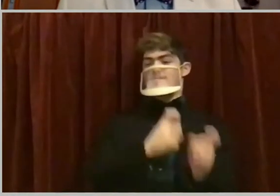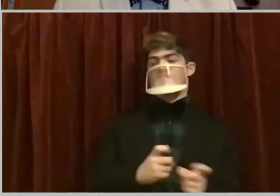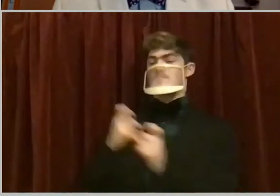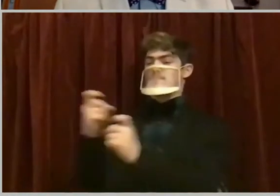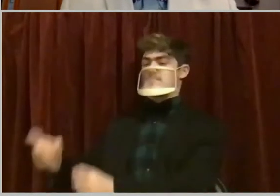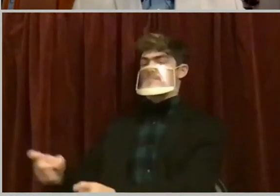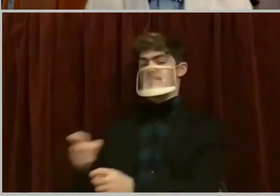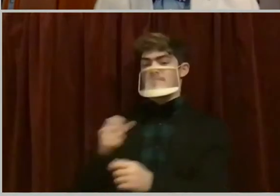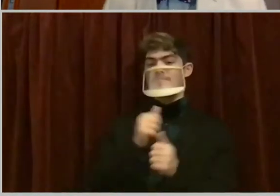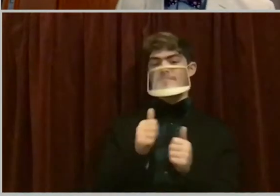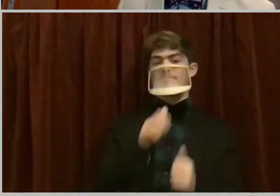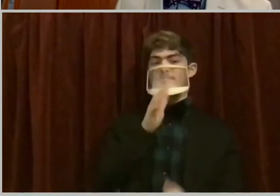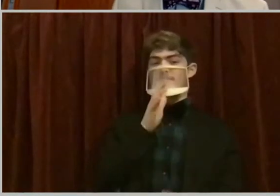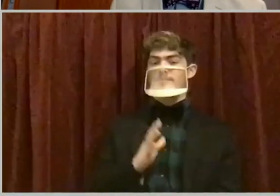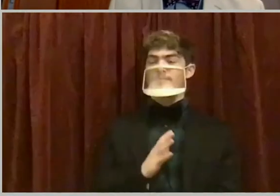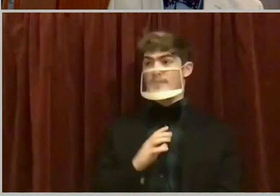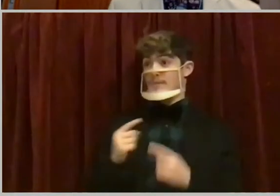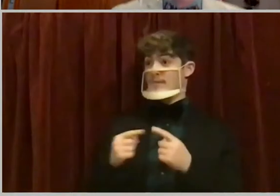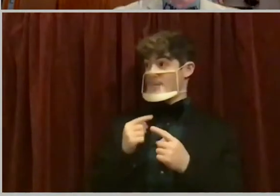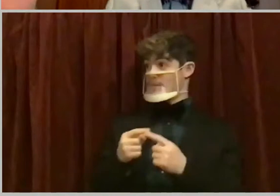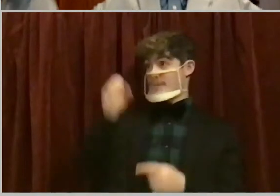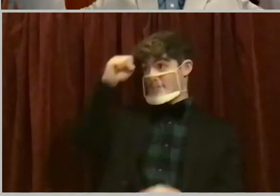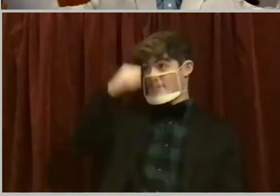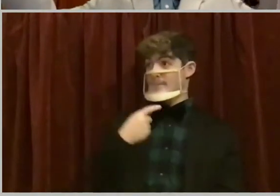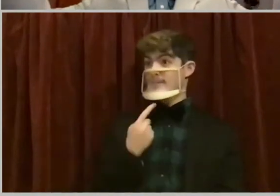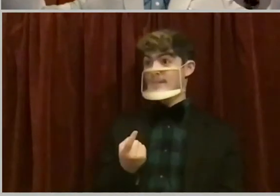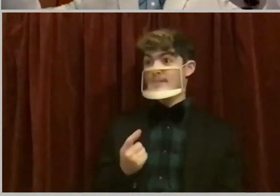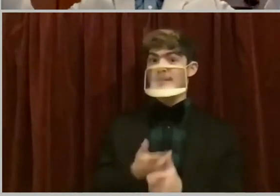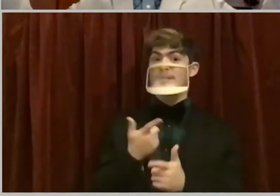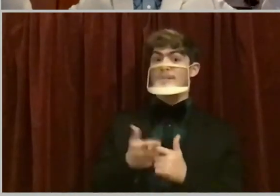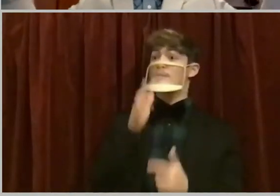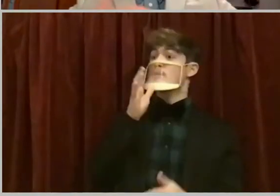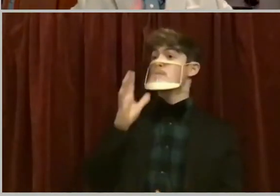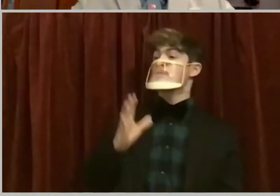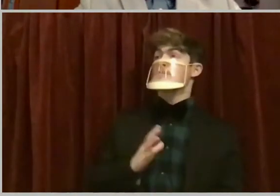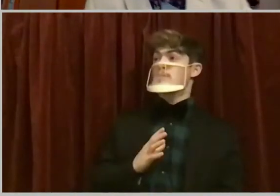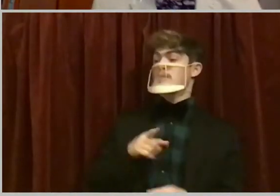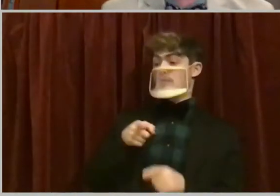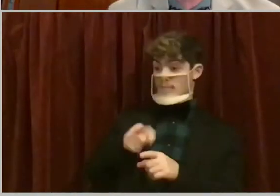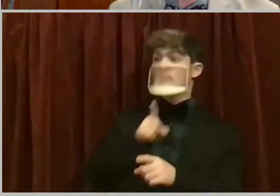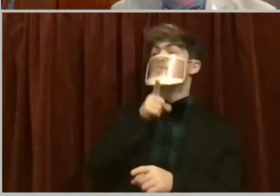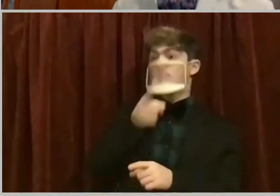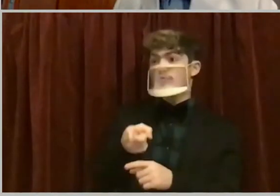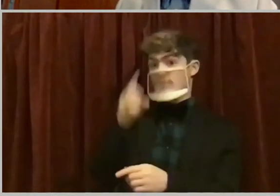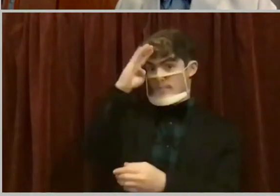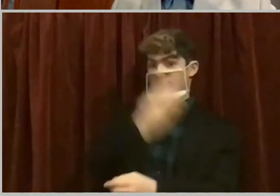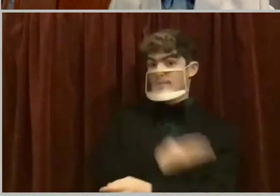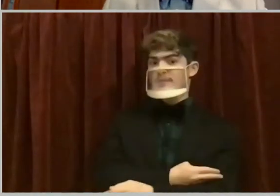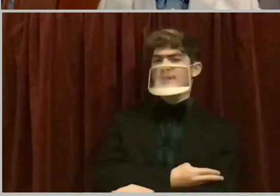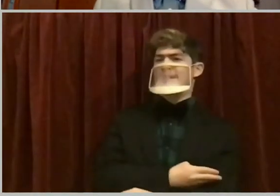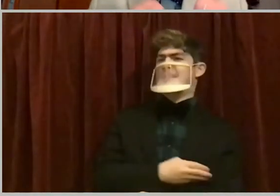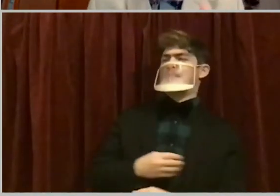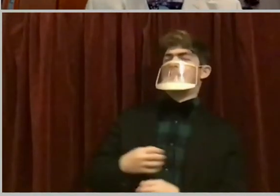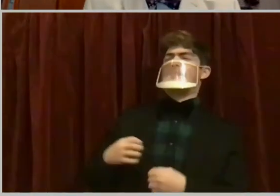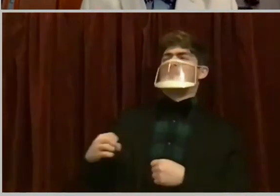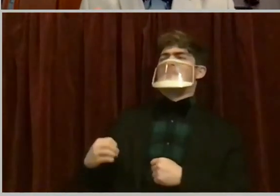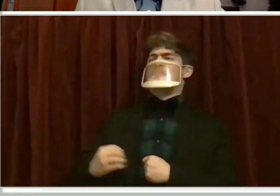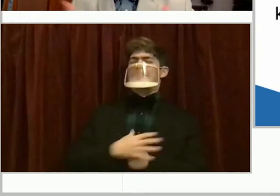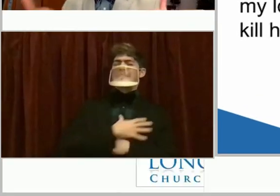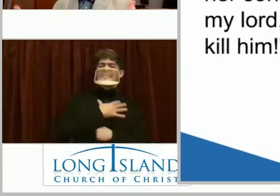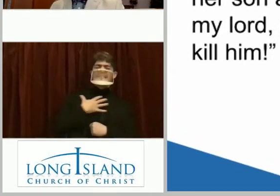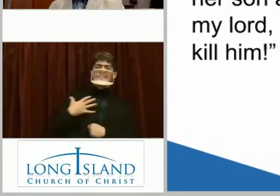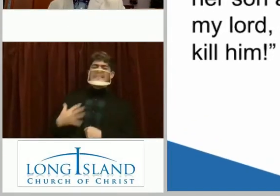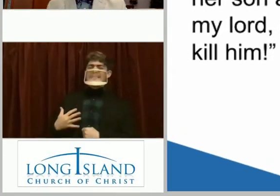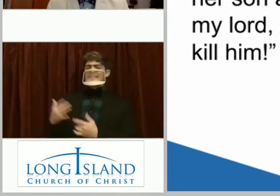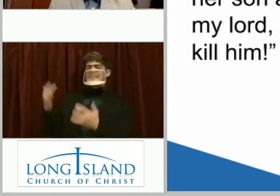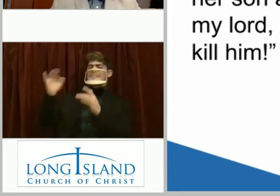the other. And when that happens, the woman whose son was alive was deeply moved out of love for her son